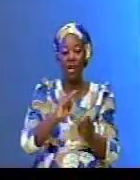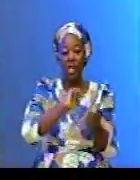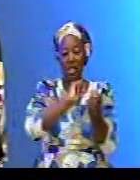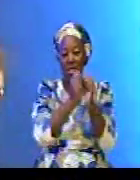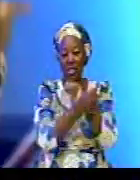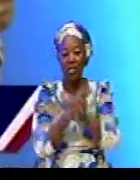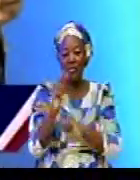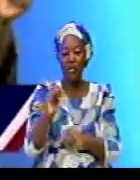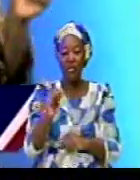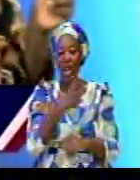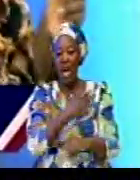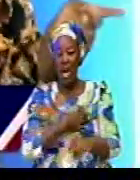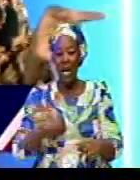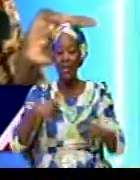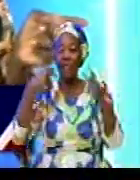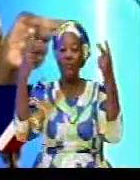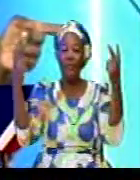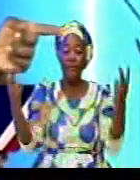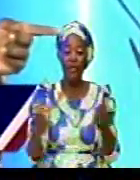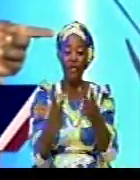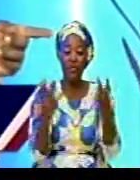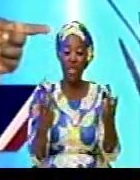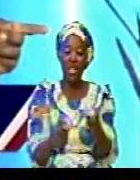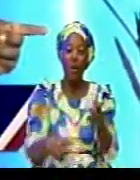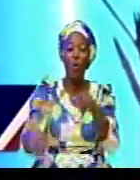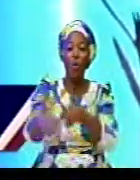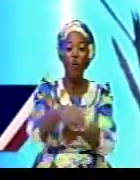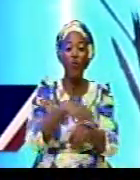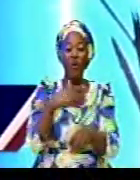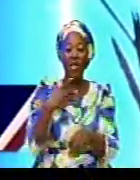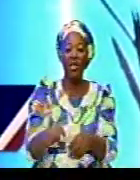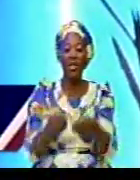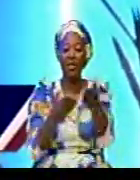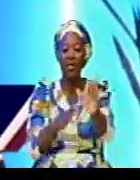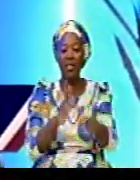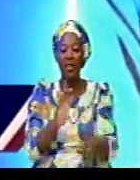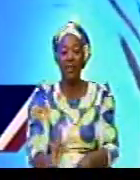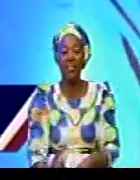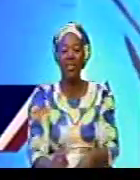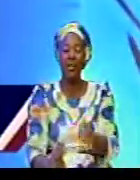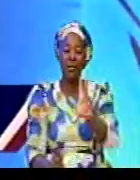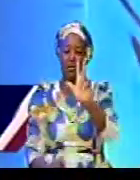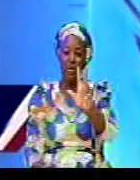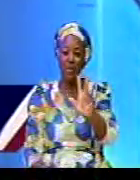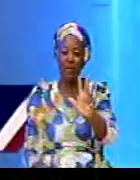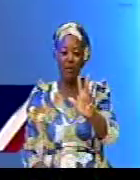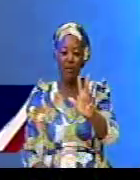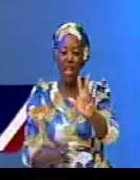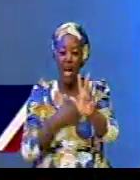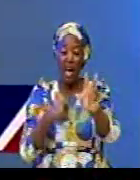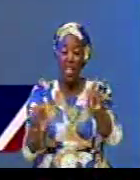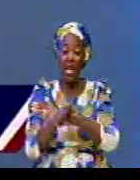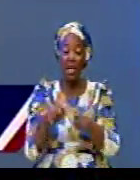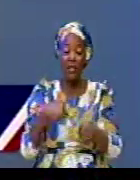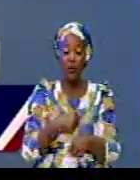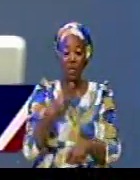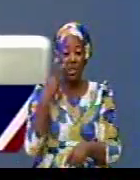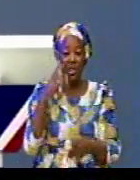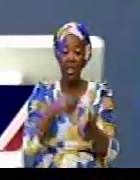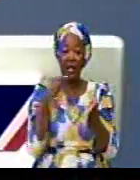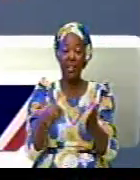Number one is transformation and victory over the